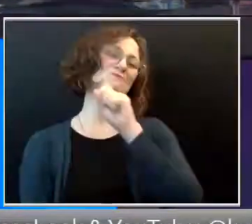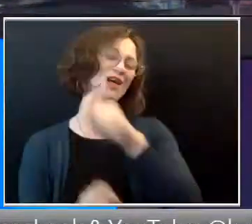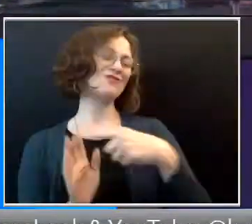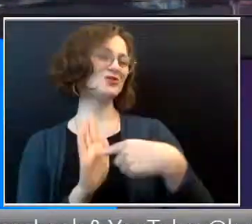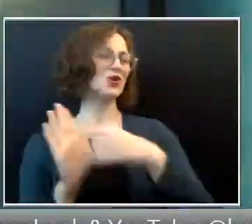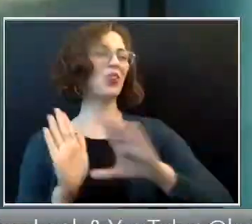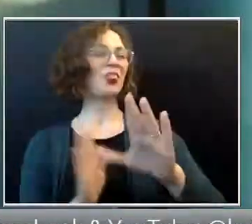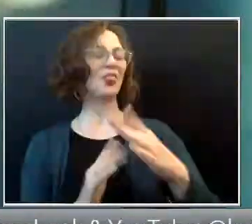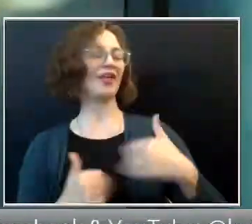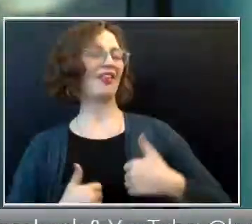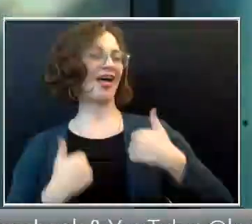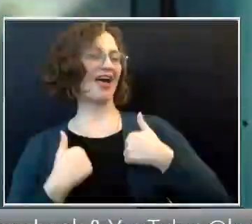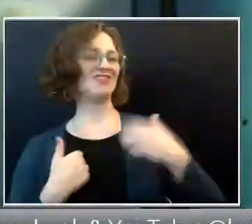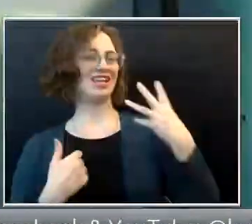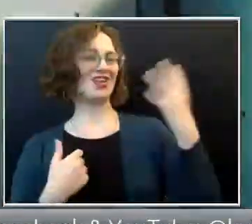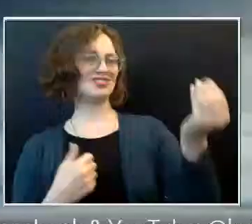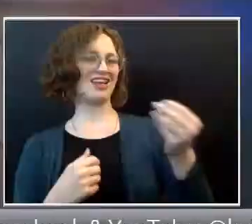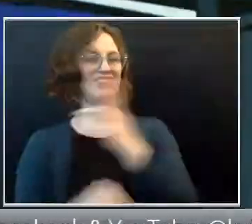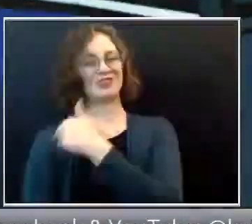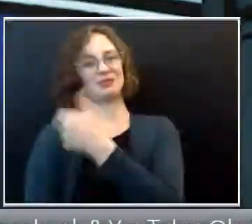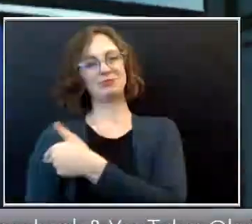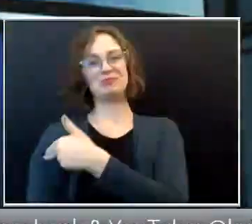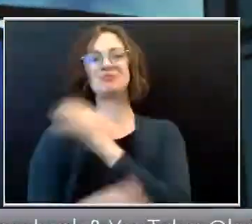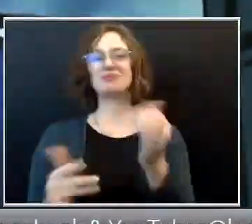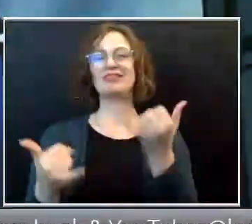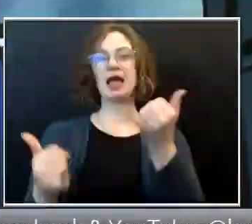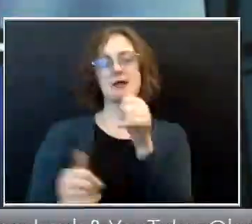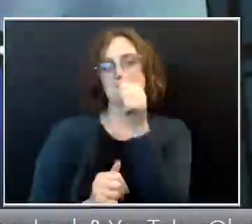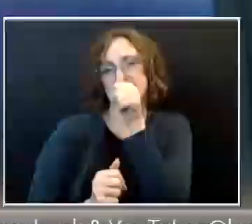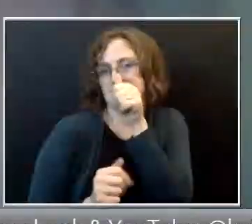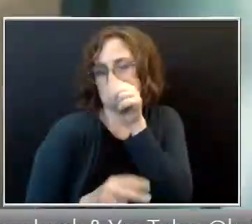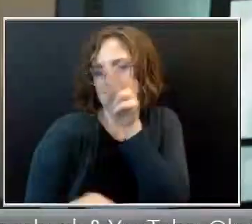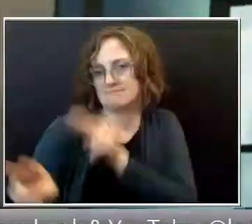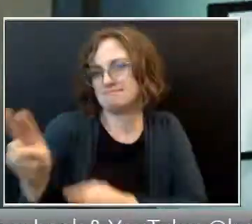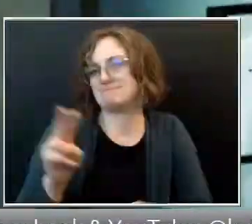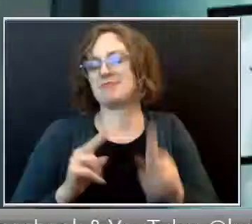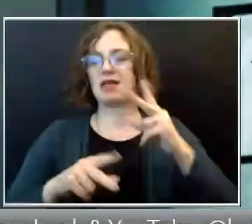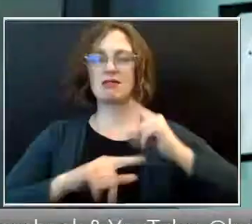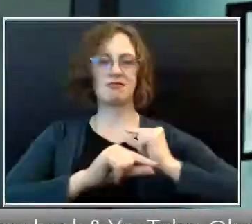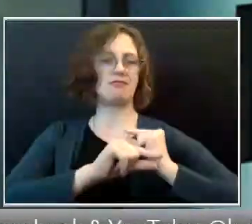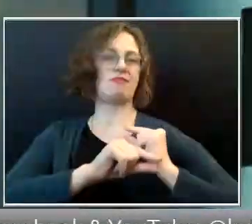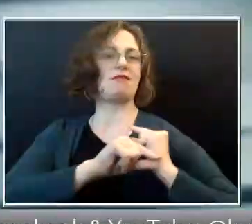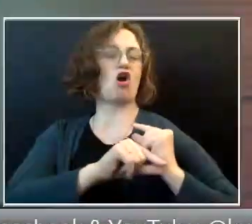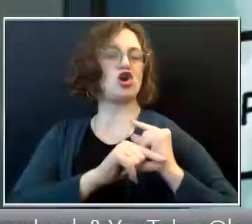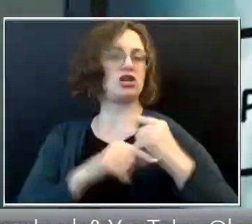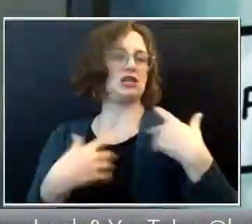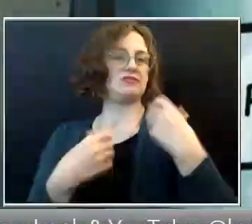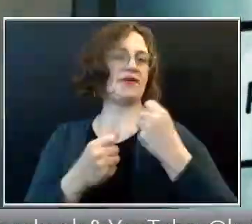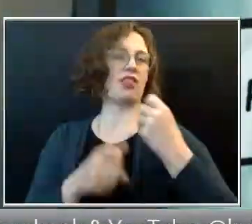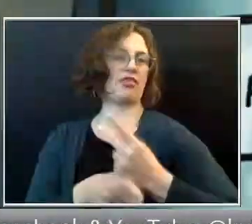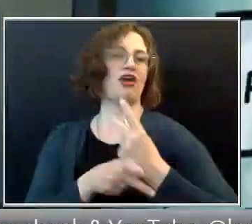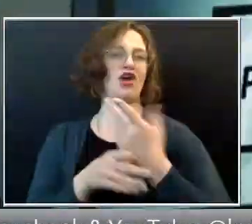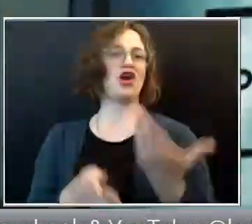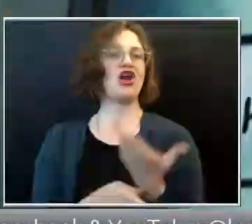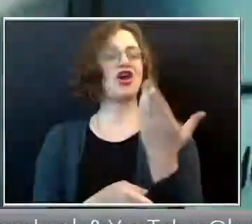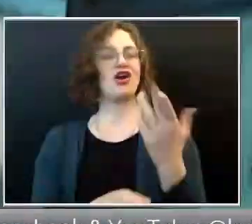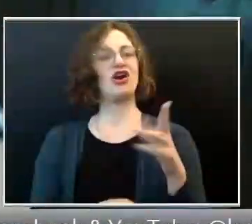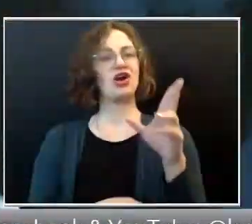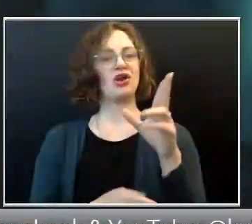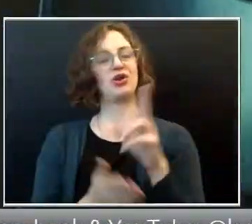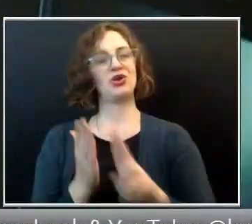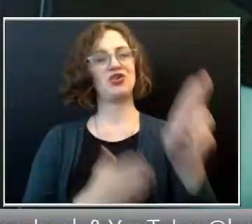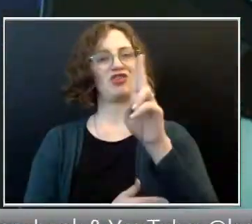hospital walls. Now for a secret look into the guardians of healthcare at the University of Kansas Health System, let's